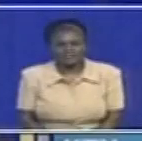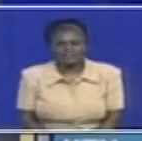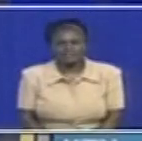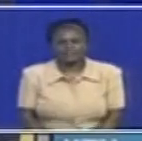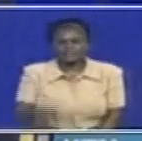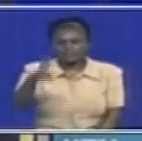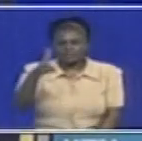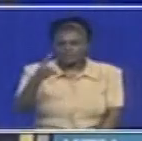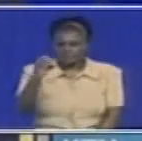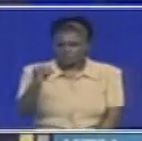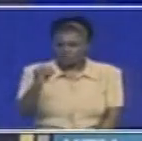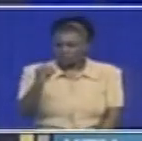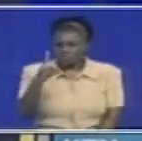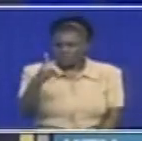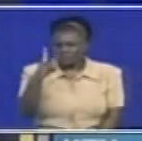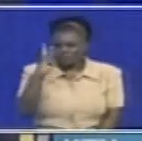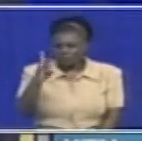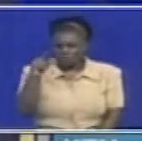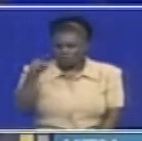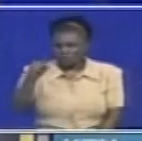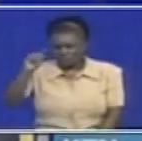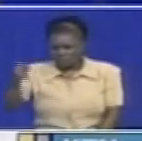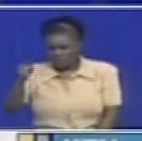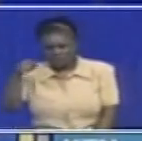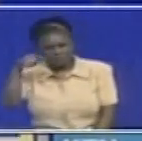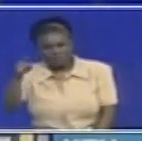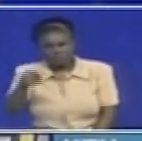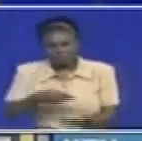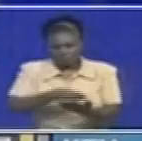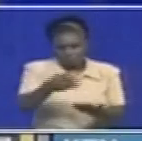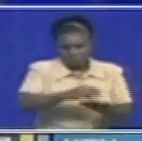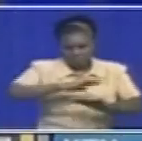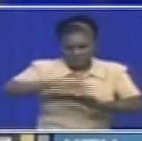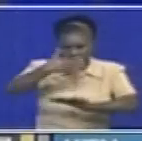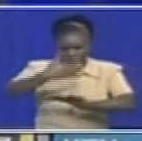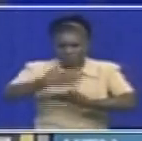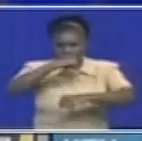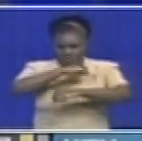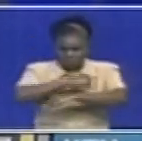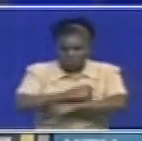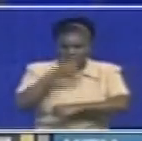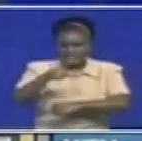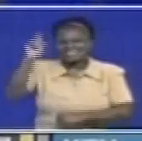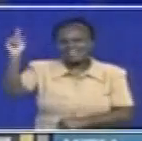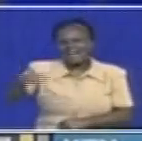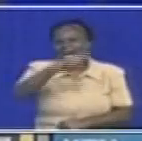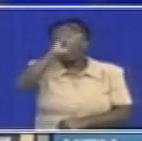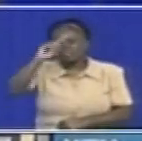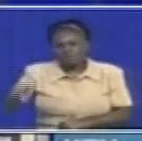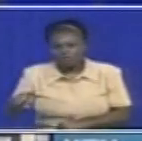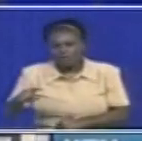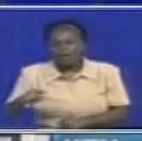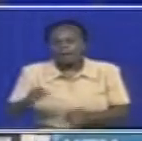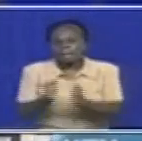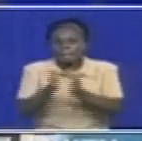The 24.6 billion shilling tender for the supply of laptops to primary schools has been cancelled. The Public